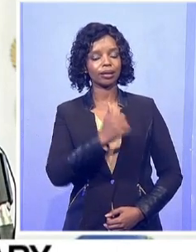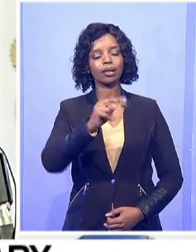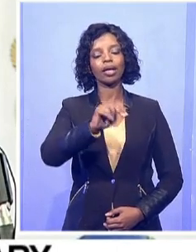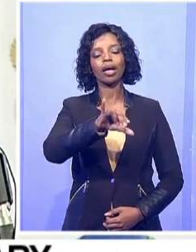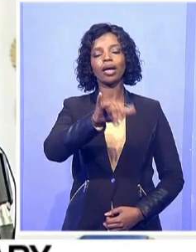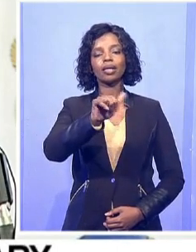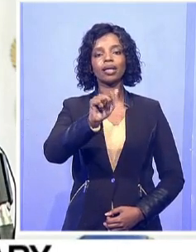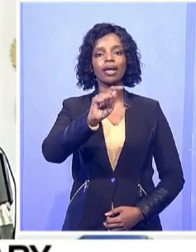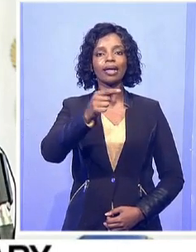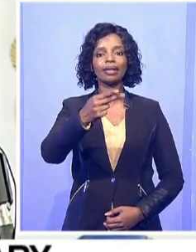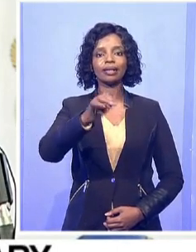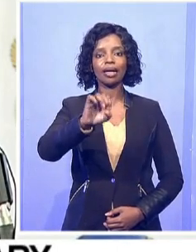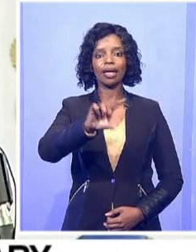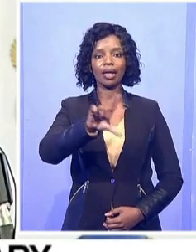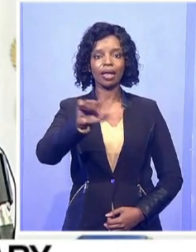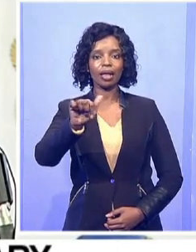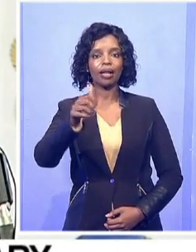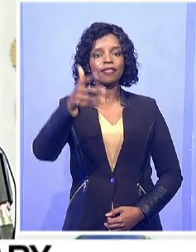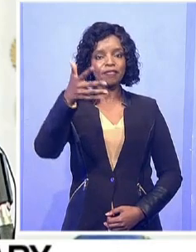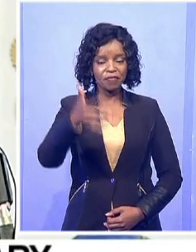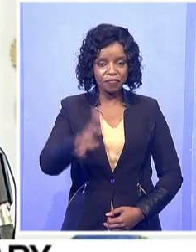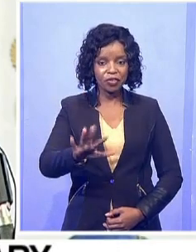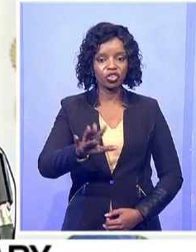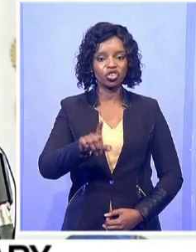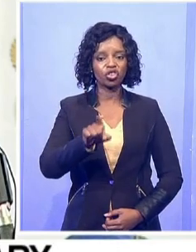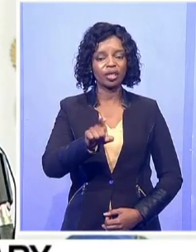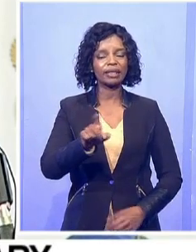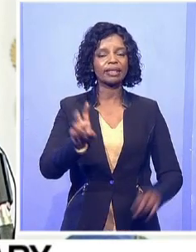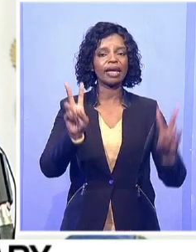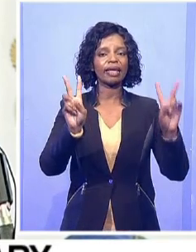wrote to us about these matters,